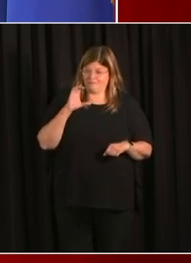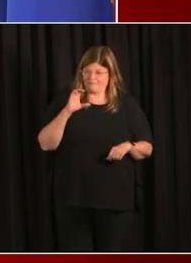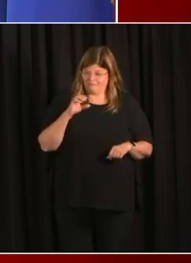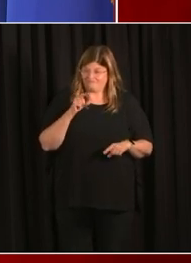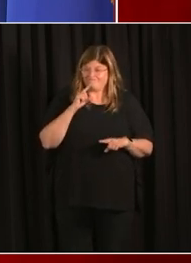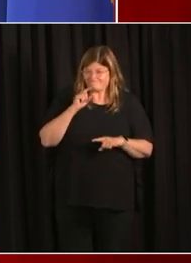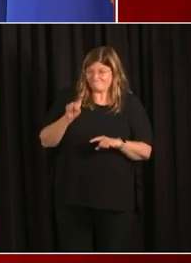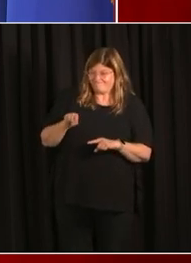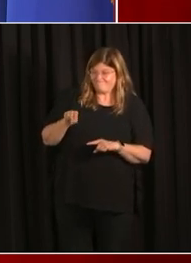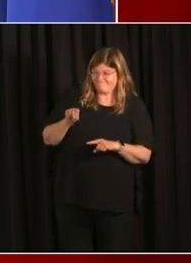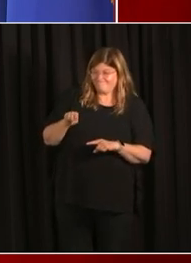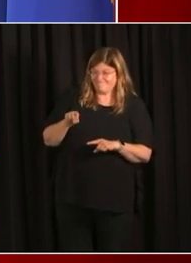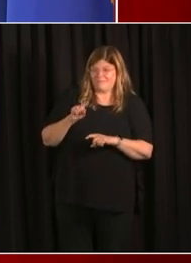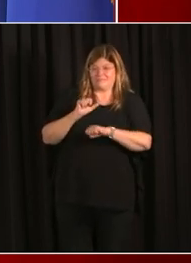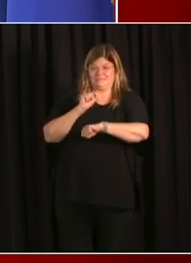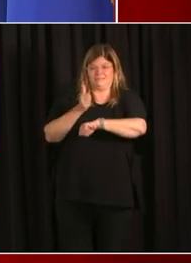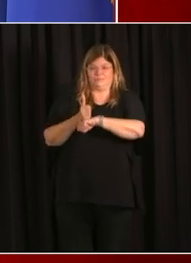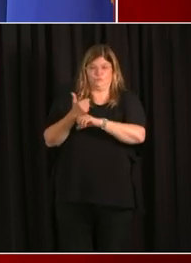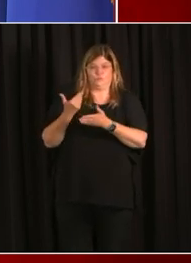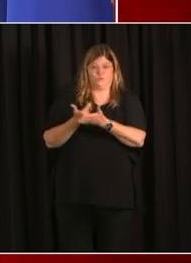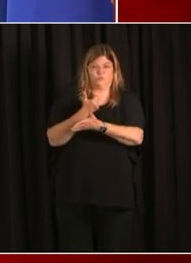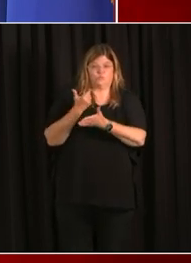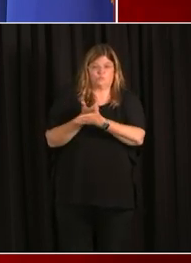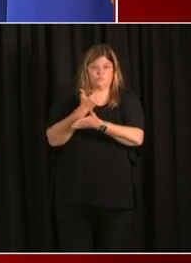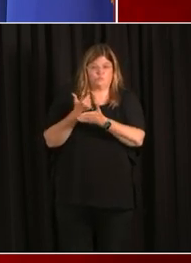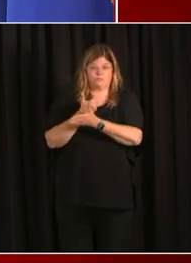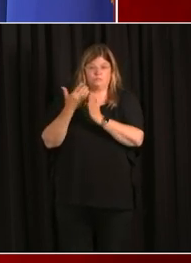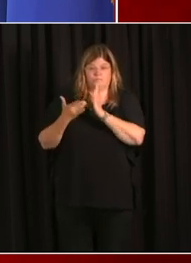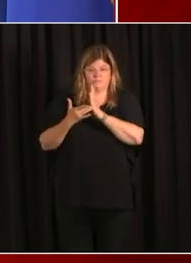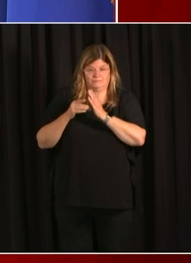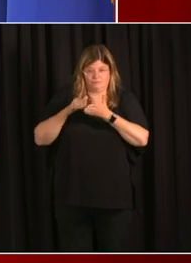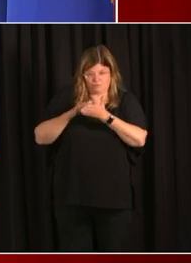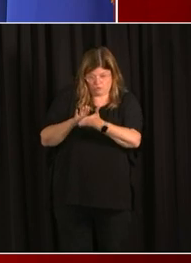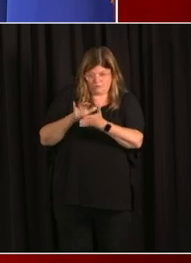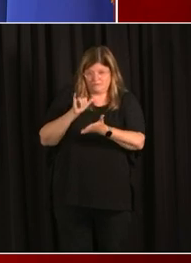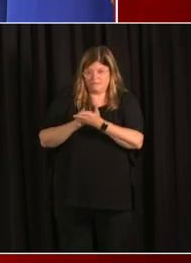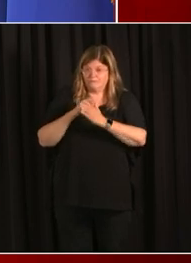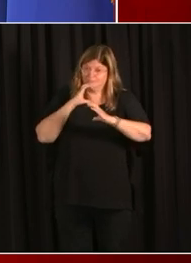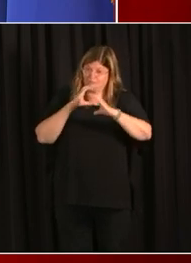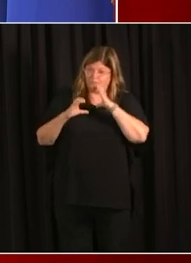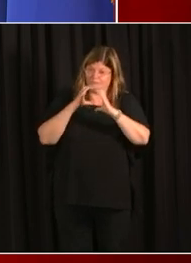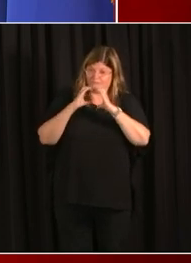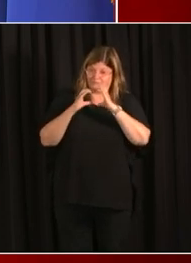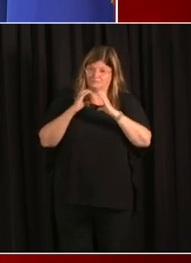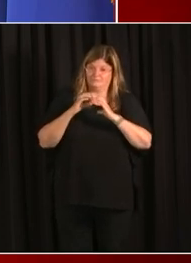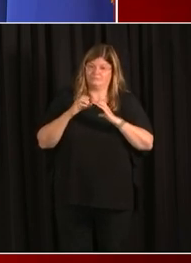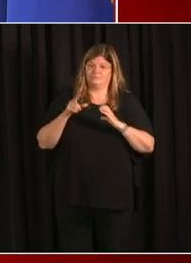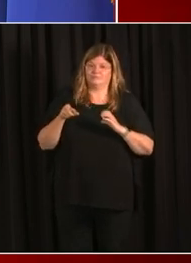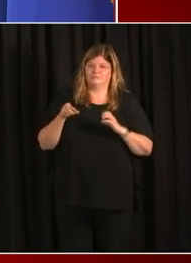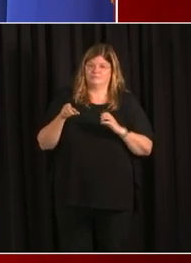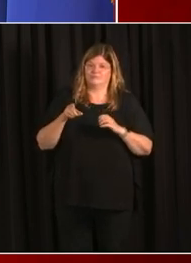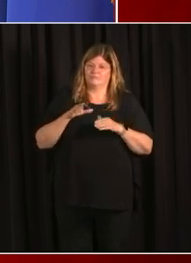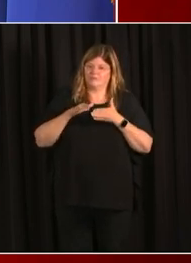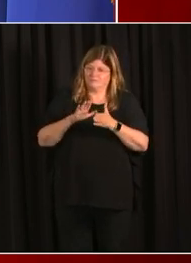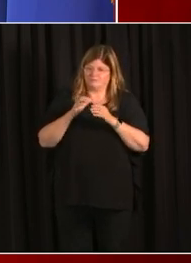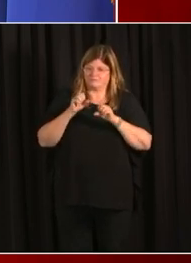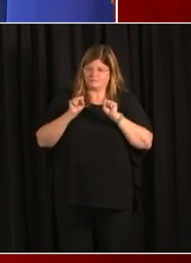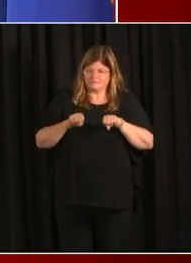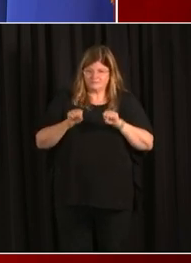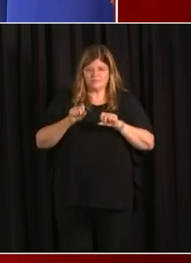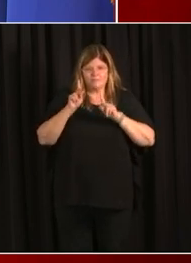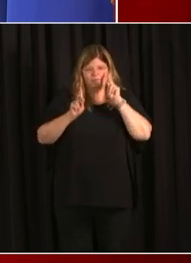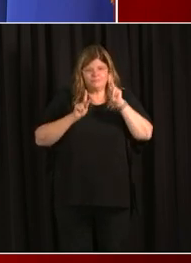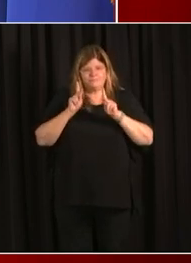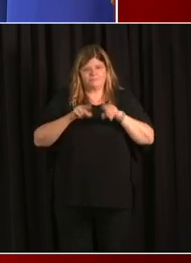new strategies, and we're working on a communication strategy where we can potentially get some folks to provide